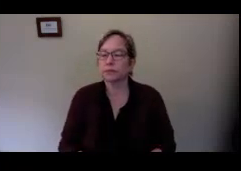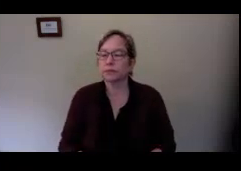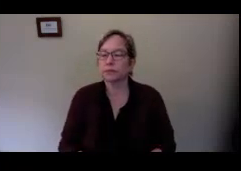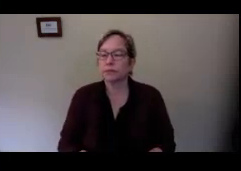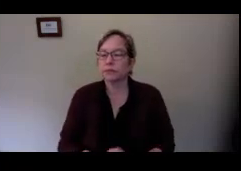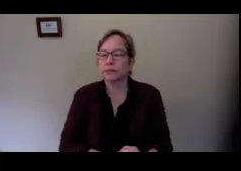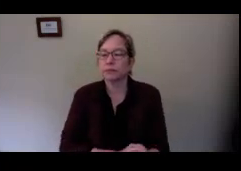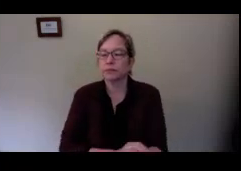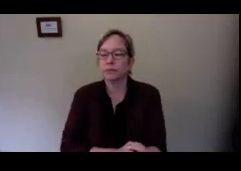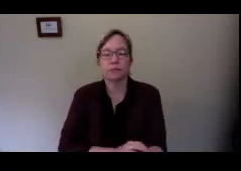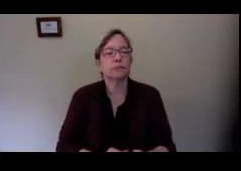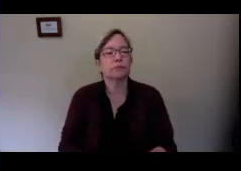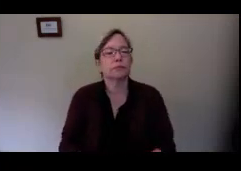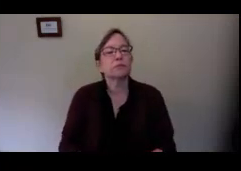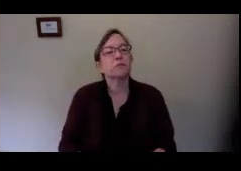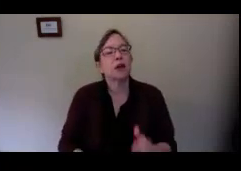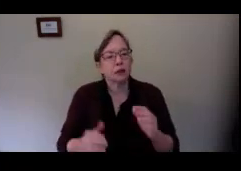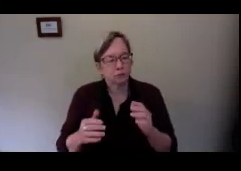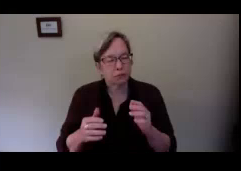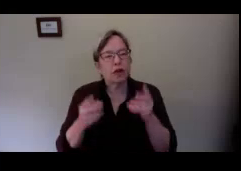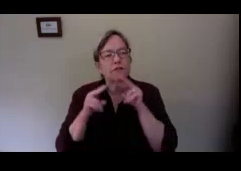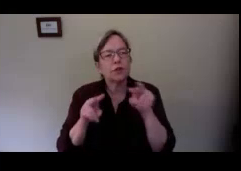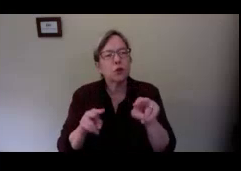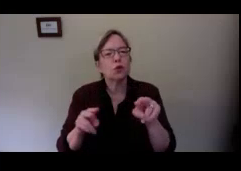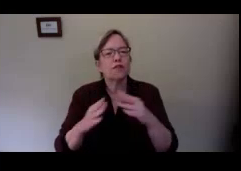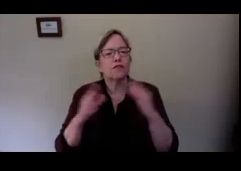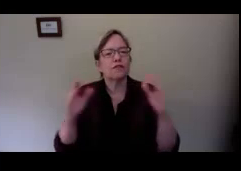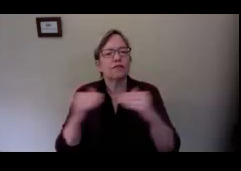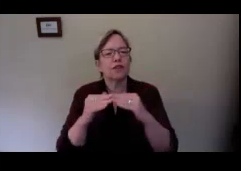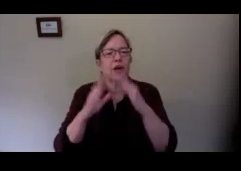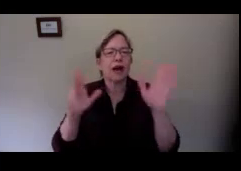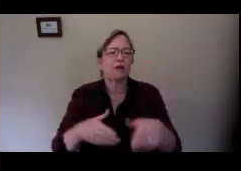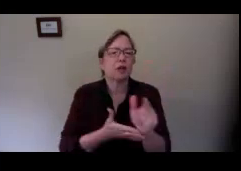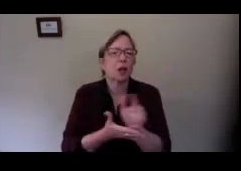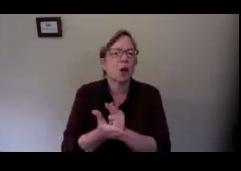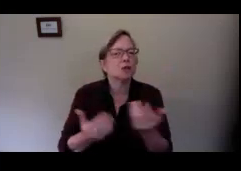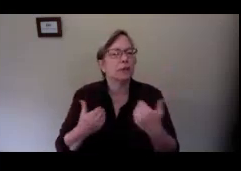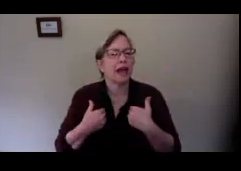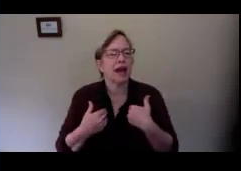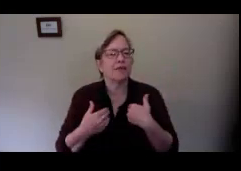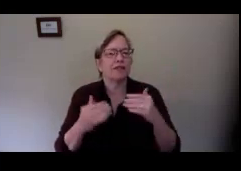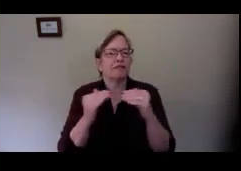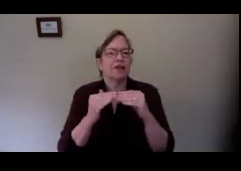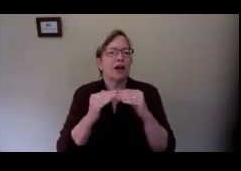So an overview of fair housing laws. At the federal level, we have the Fair Housing Act of